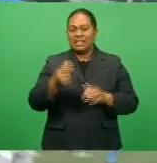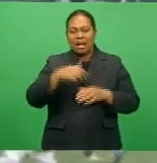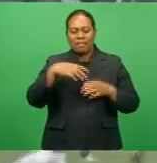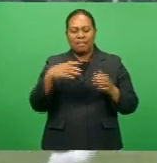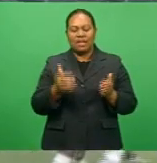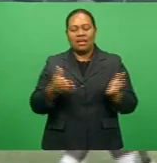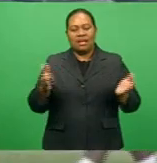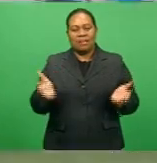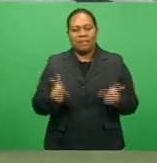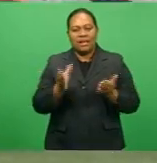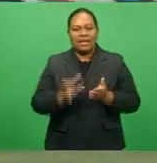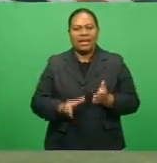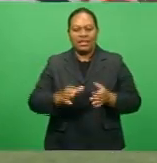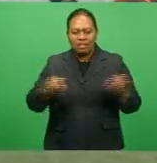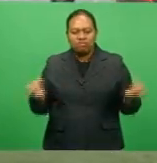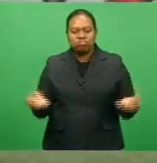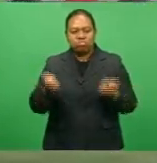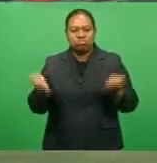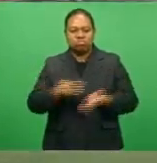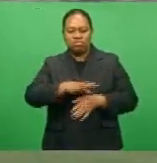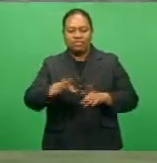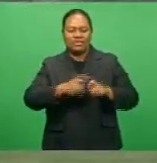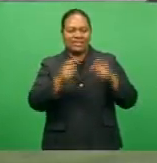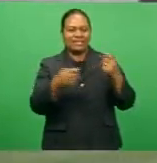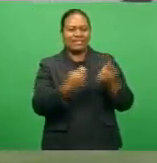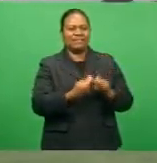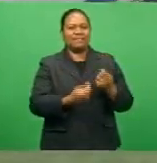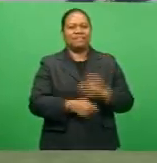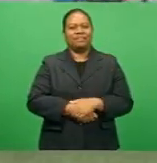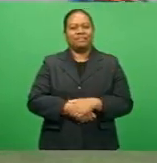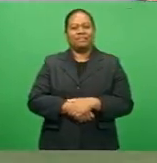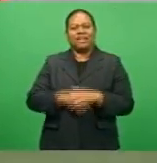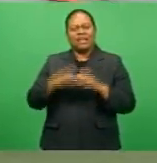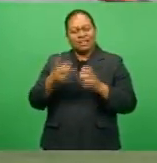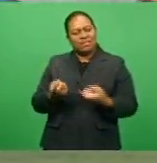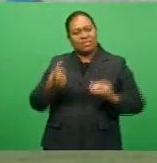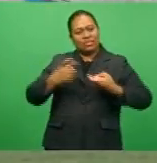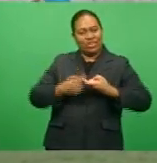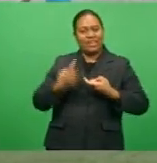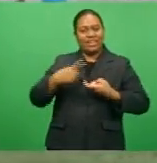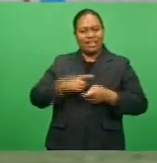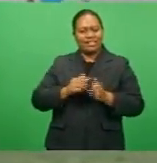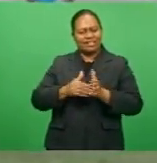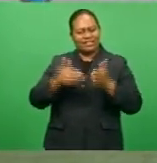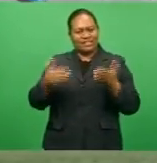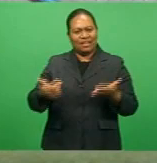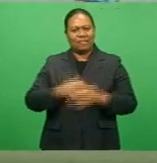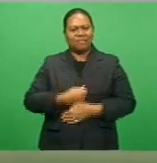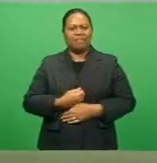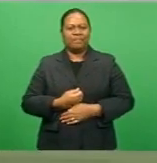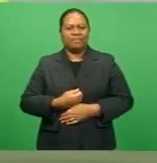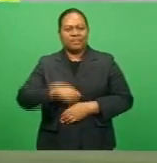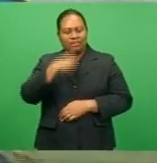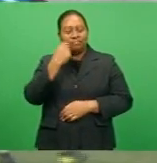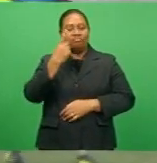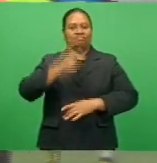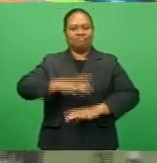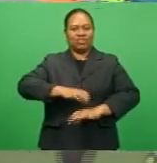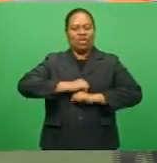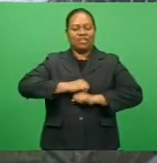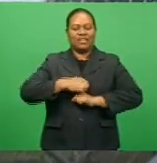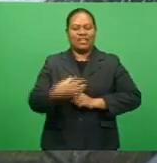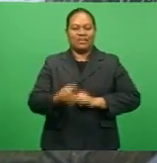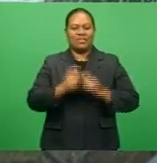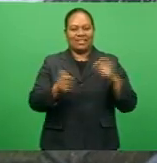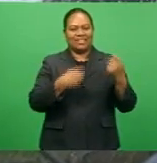boosted the morale of the team. With this inclusion of players that have joined us again, we have I'm confident with the bench.